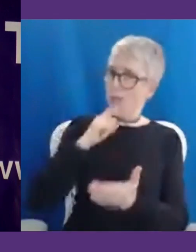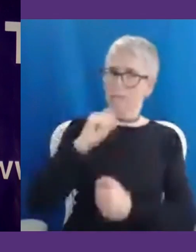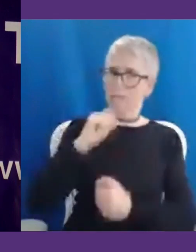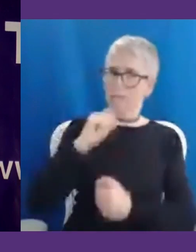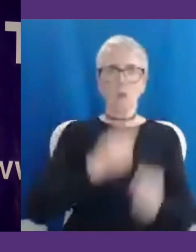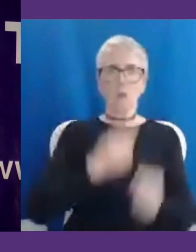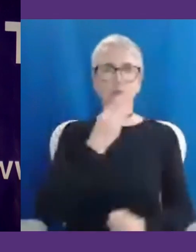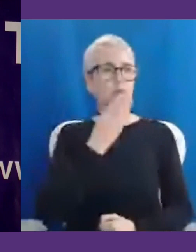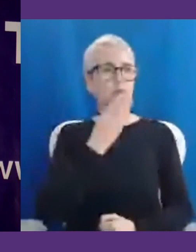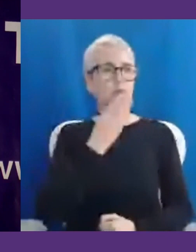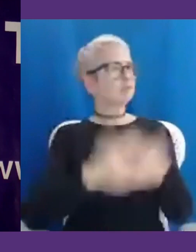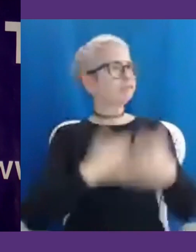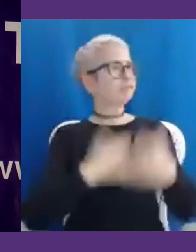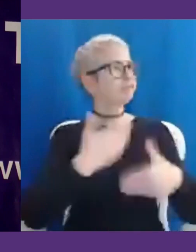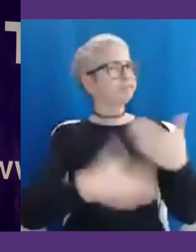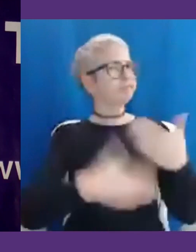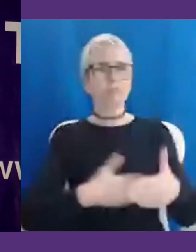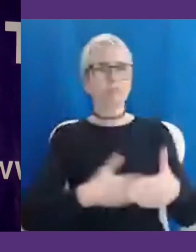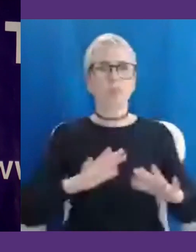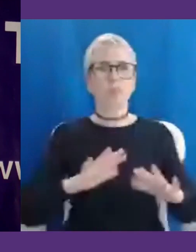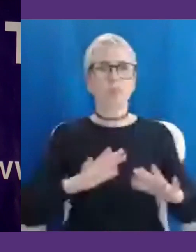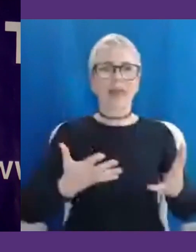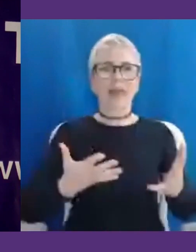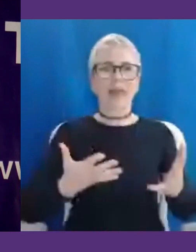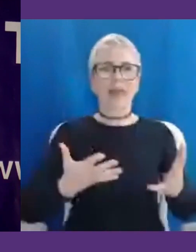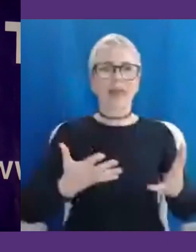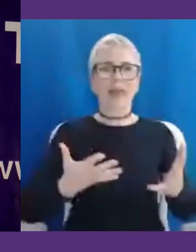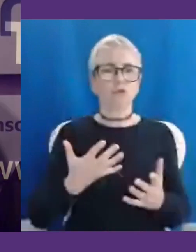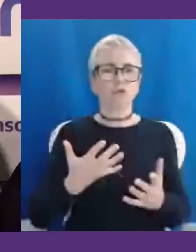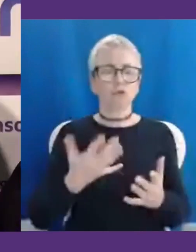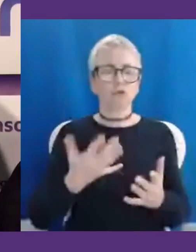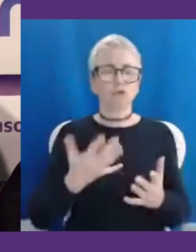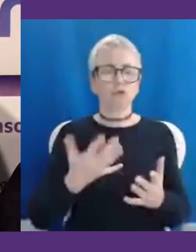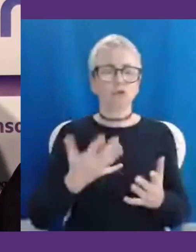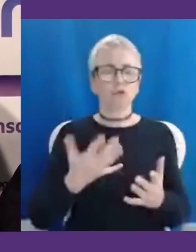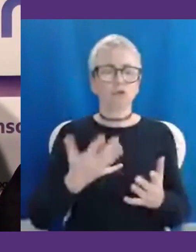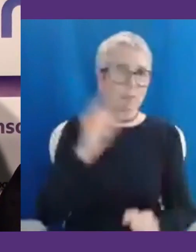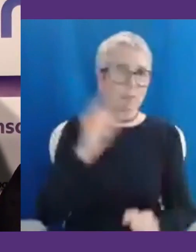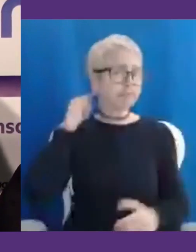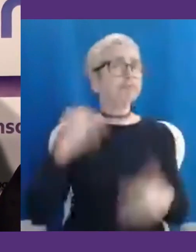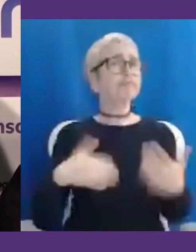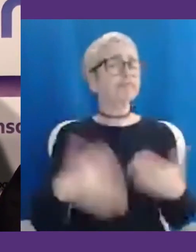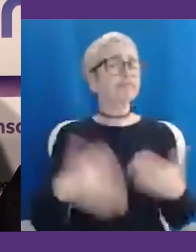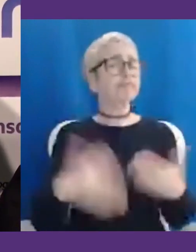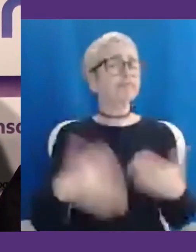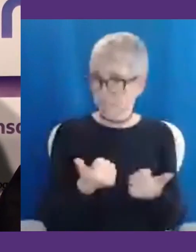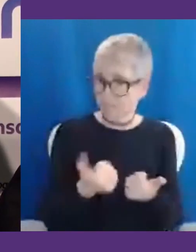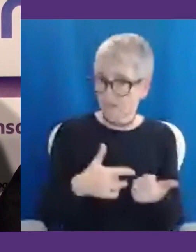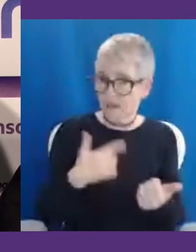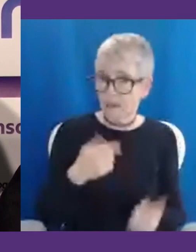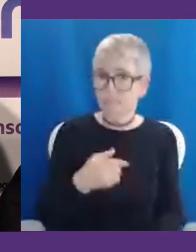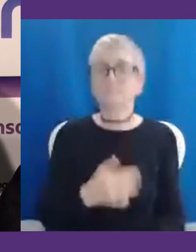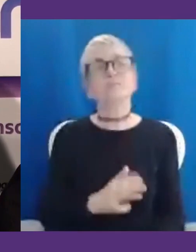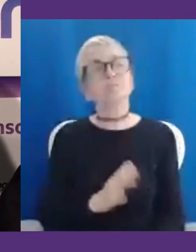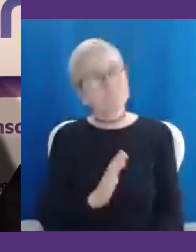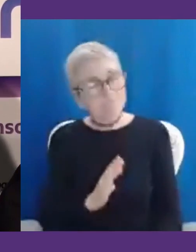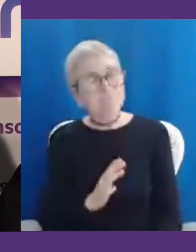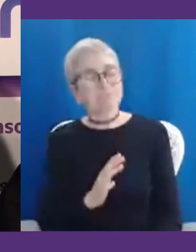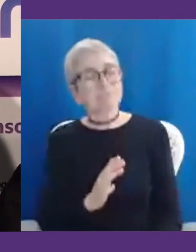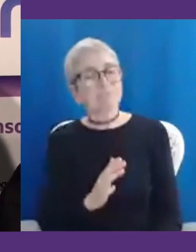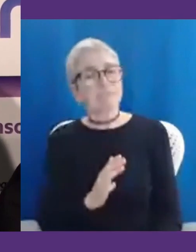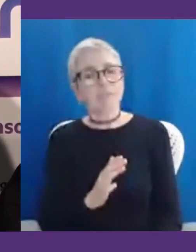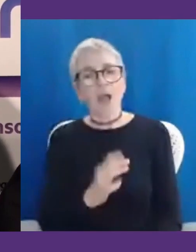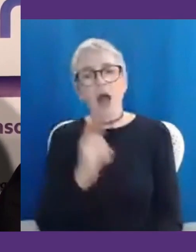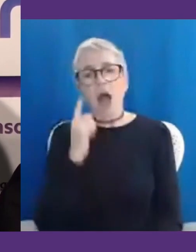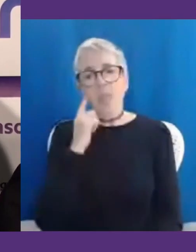guess? I am, in the sense that as Joe's generation comes through, you're just